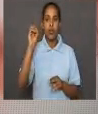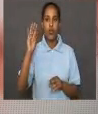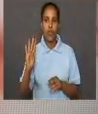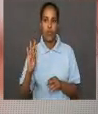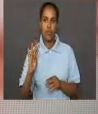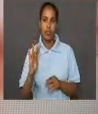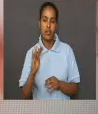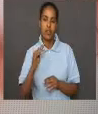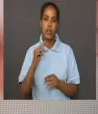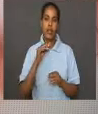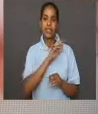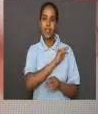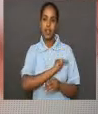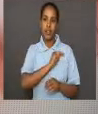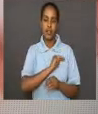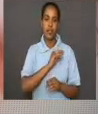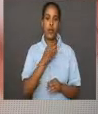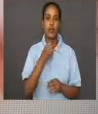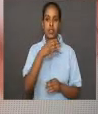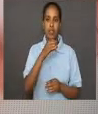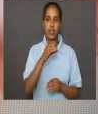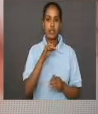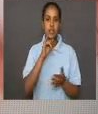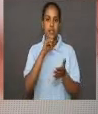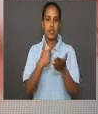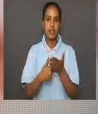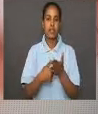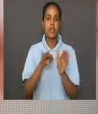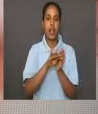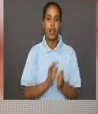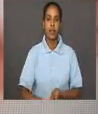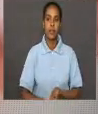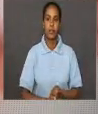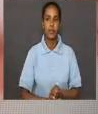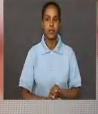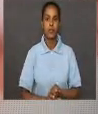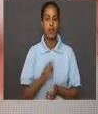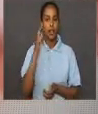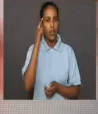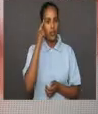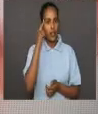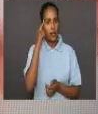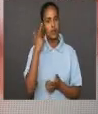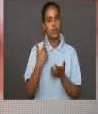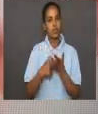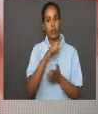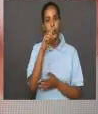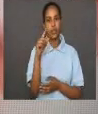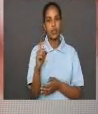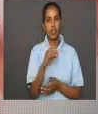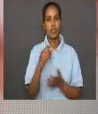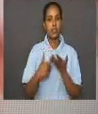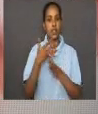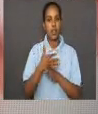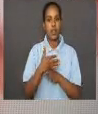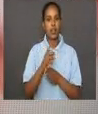and what is the nature of the solution of this salt? Think about these questions and